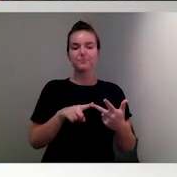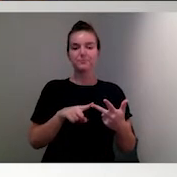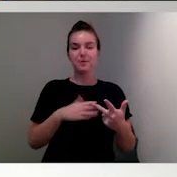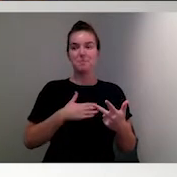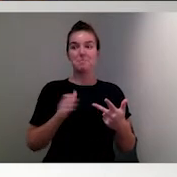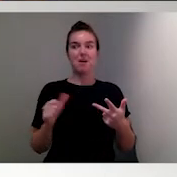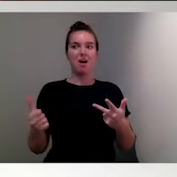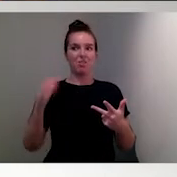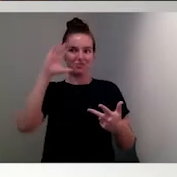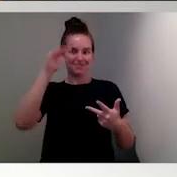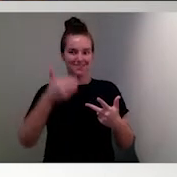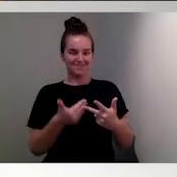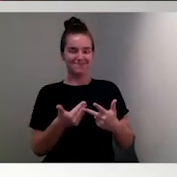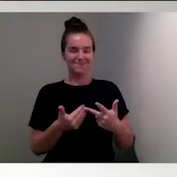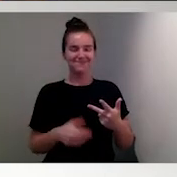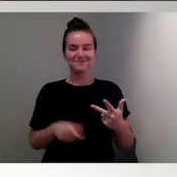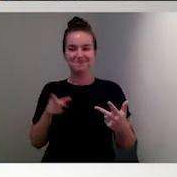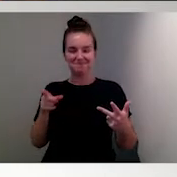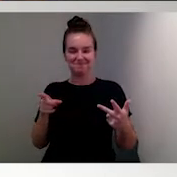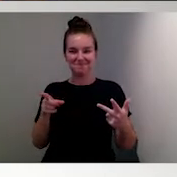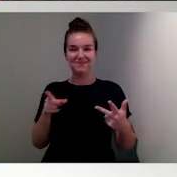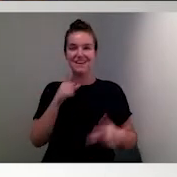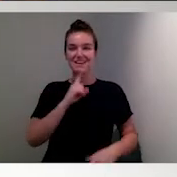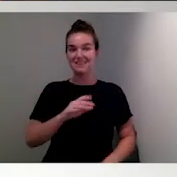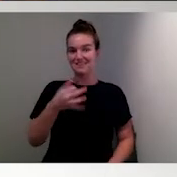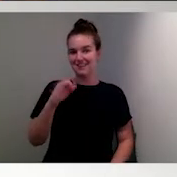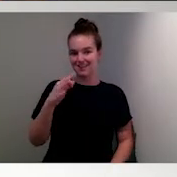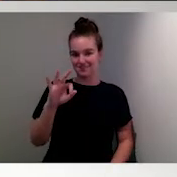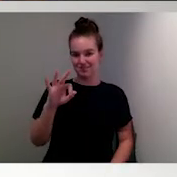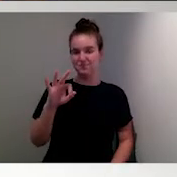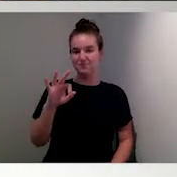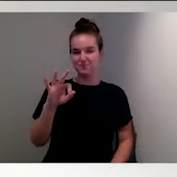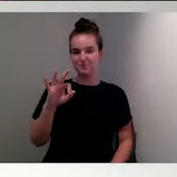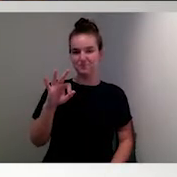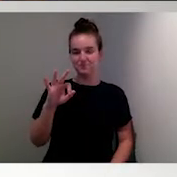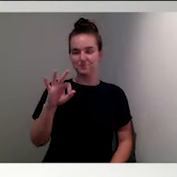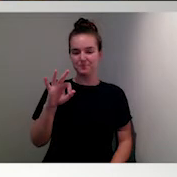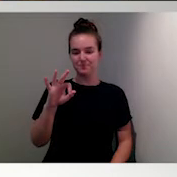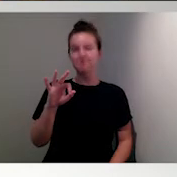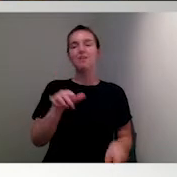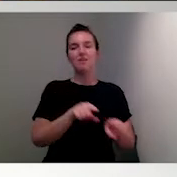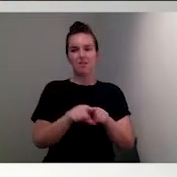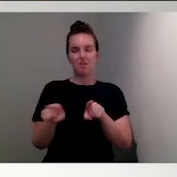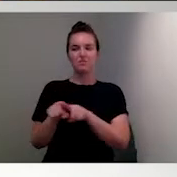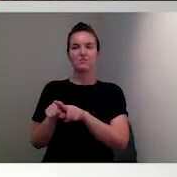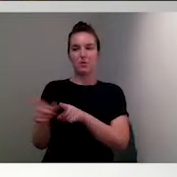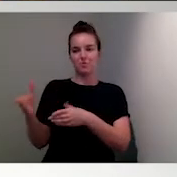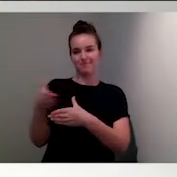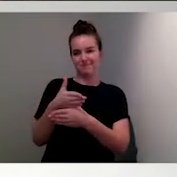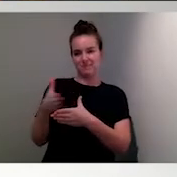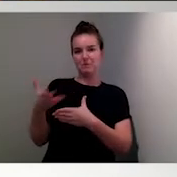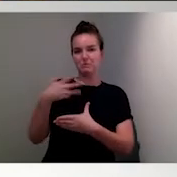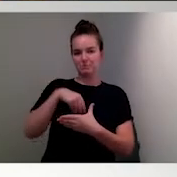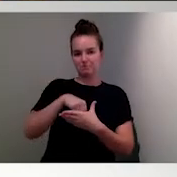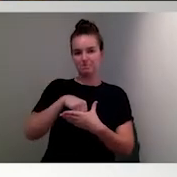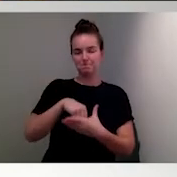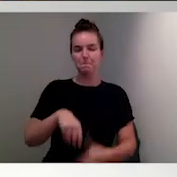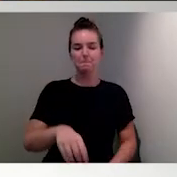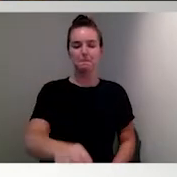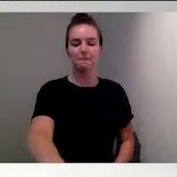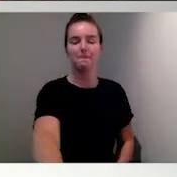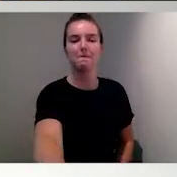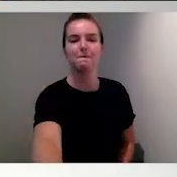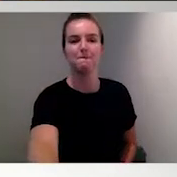my other son over here is 19, and he is on the spectrum as well.